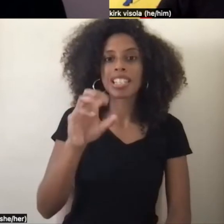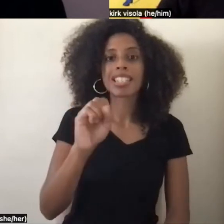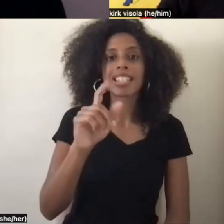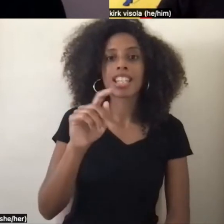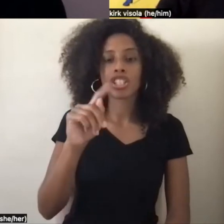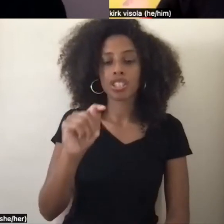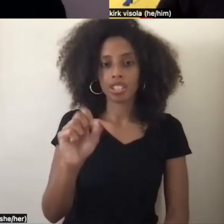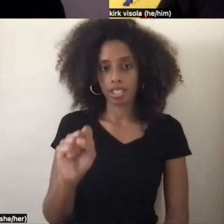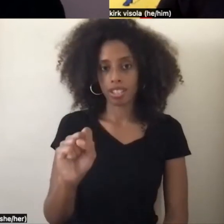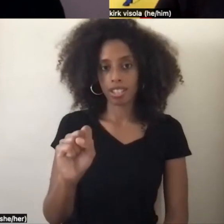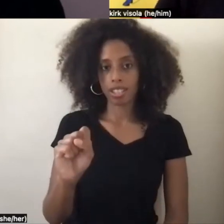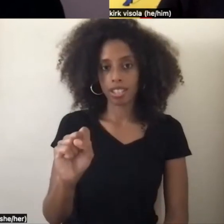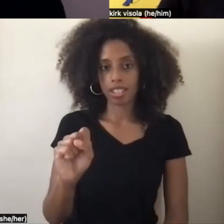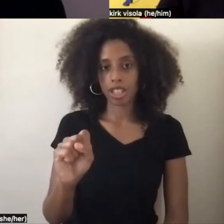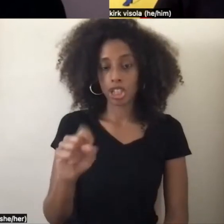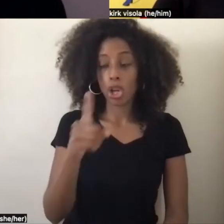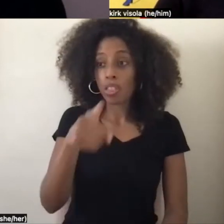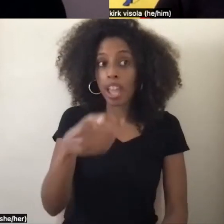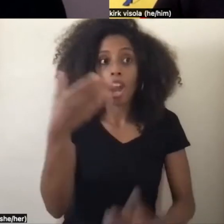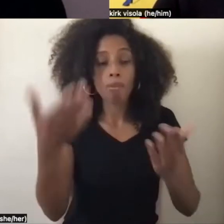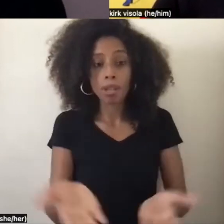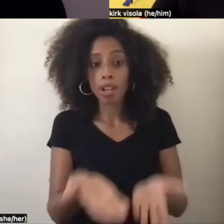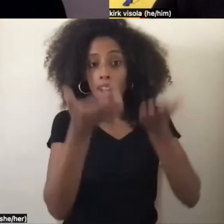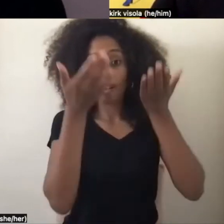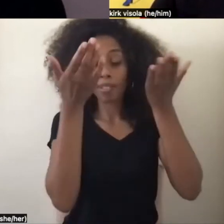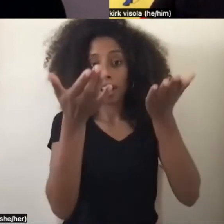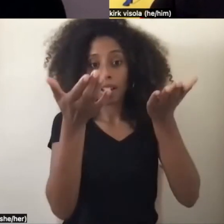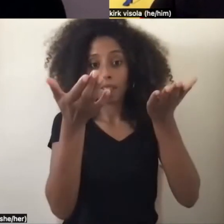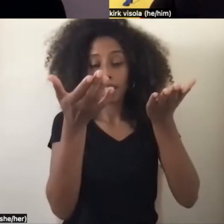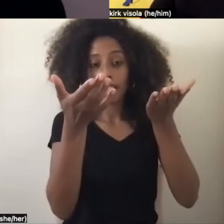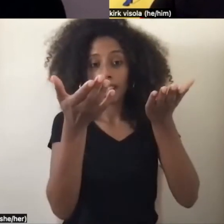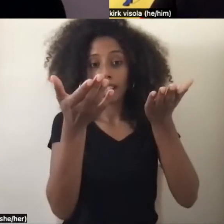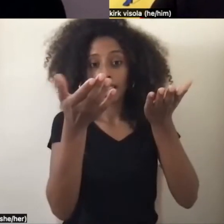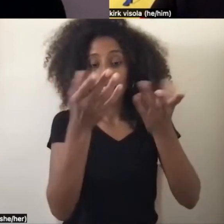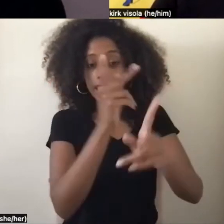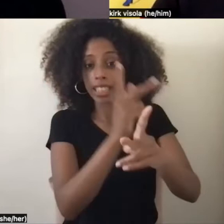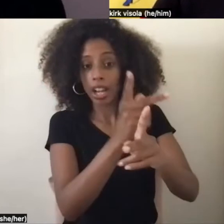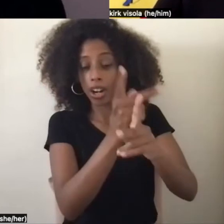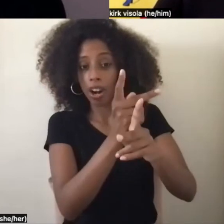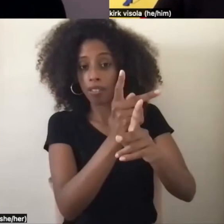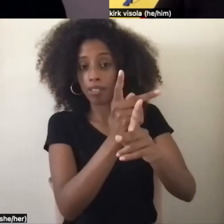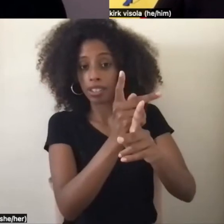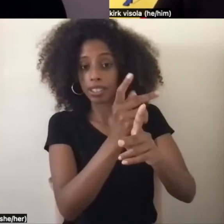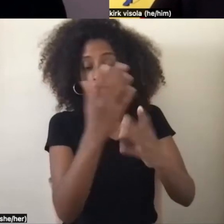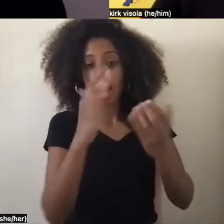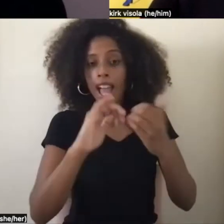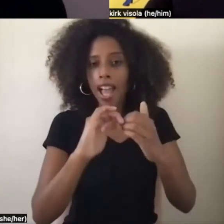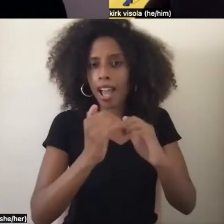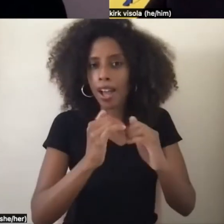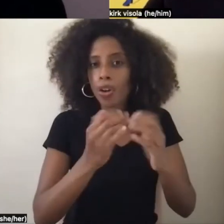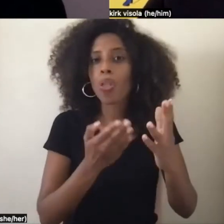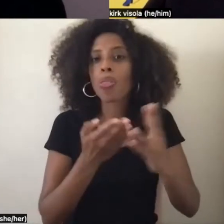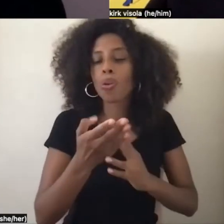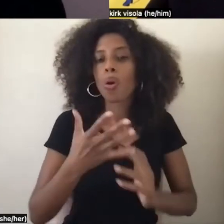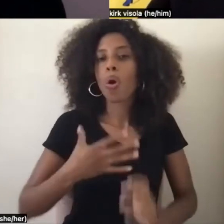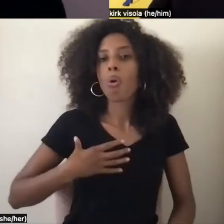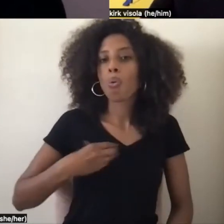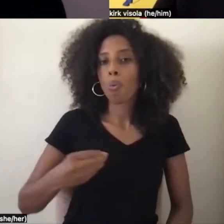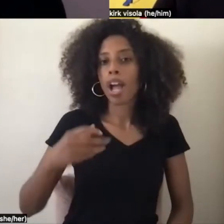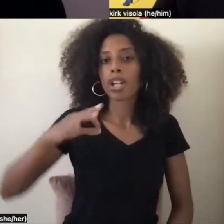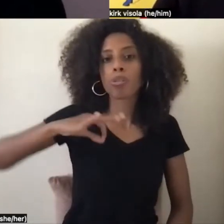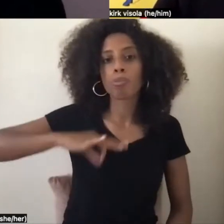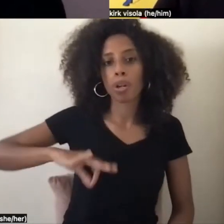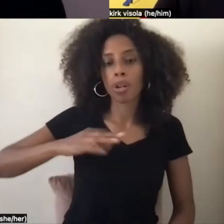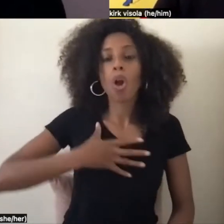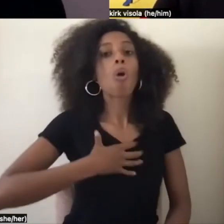ones who are being uplifted and upheld by white privilege, i.e. white advantage, because